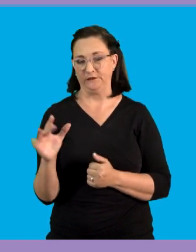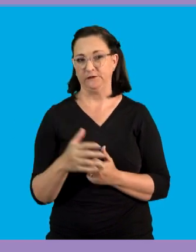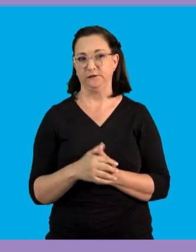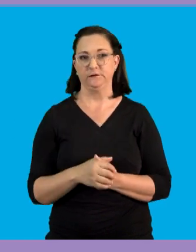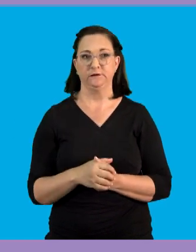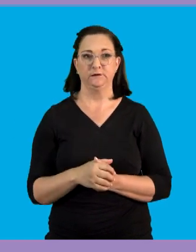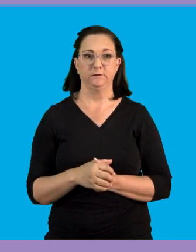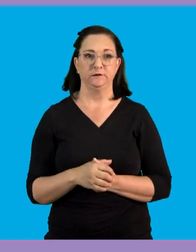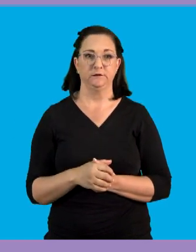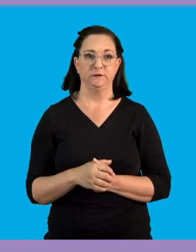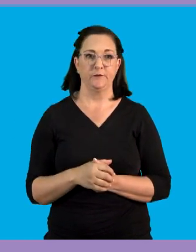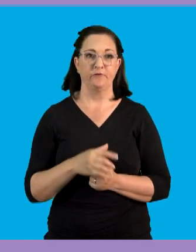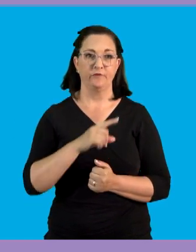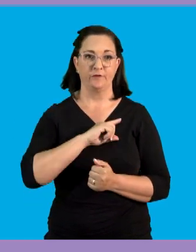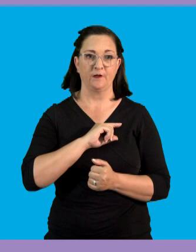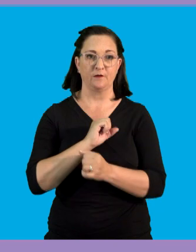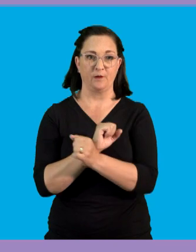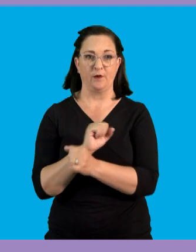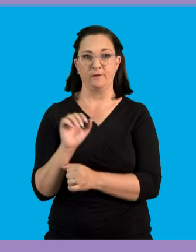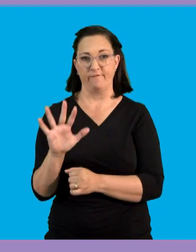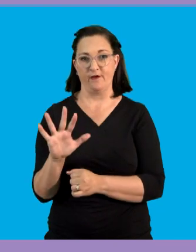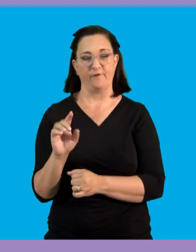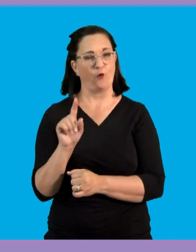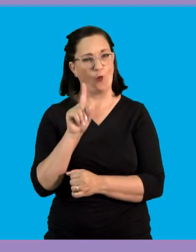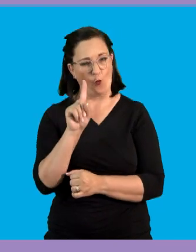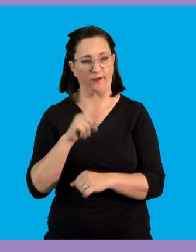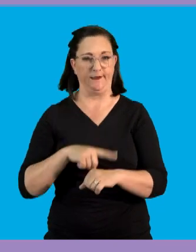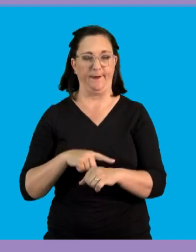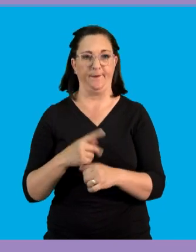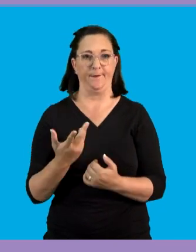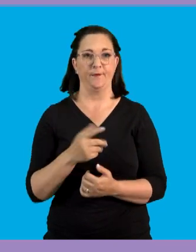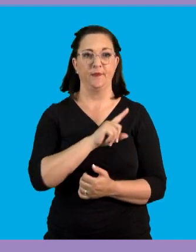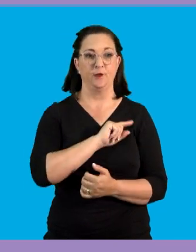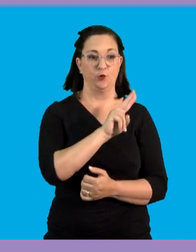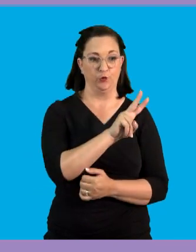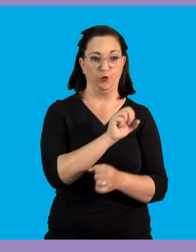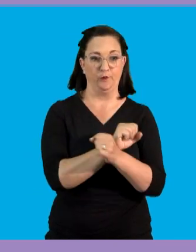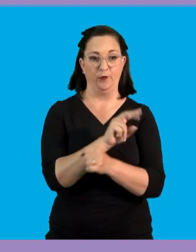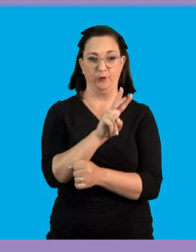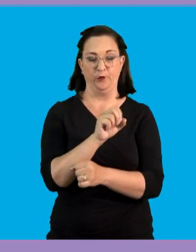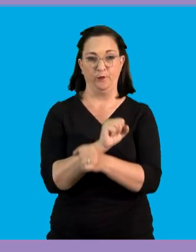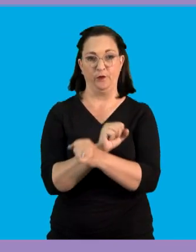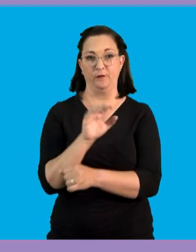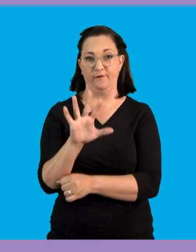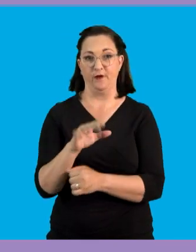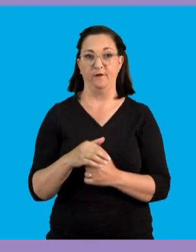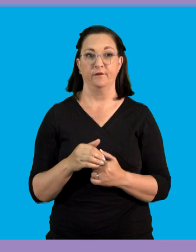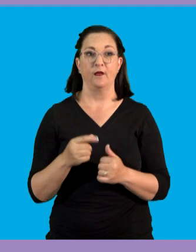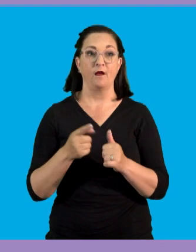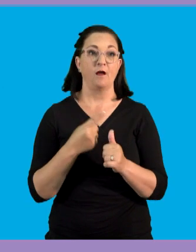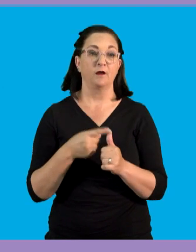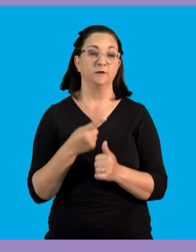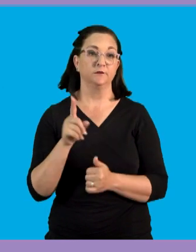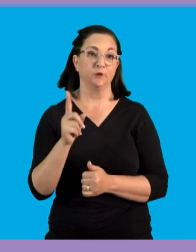once, so we are just going to also multiply by the 5 1 time only. And when we say 2 multiplied by 2 multiplied by